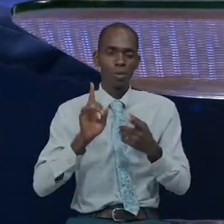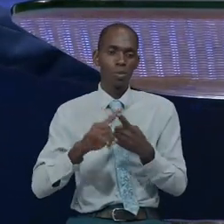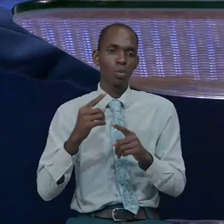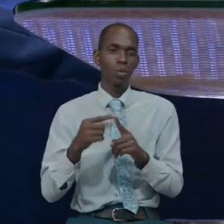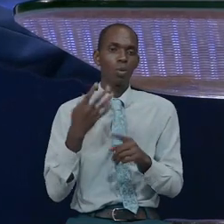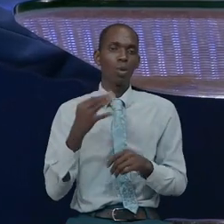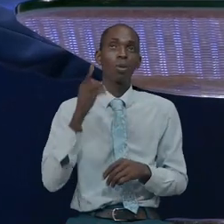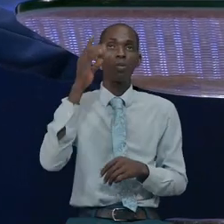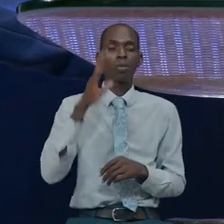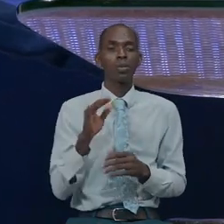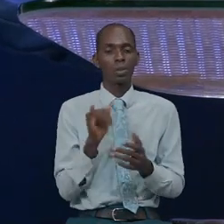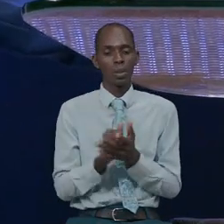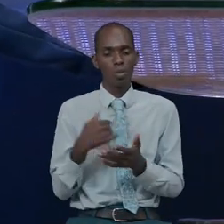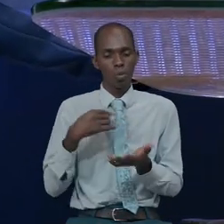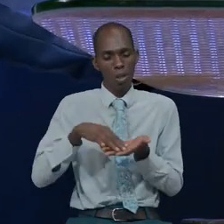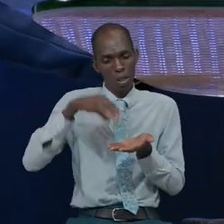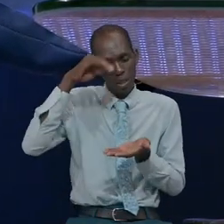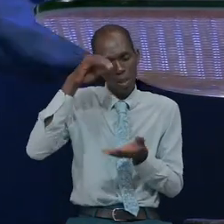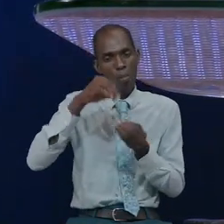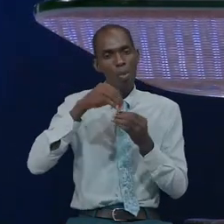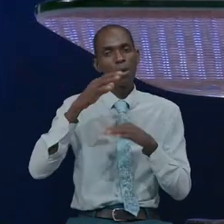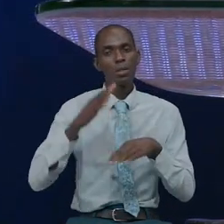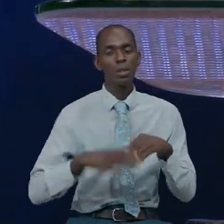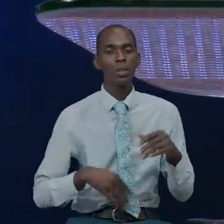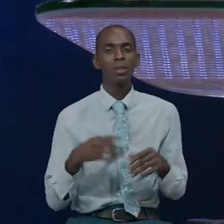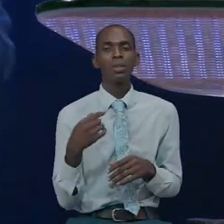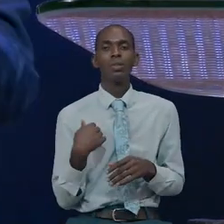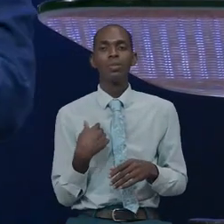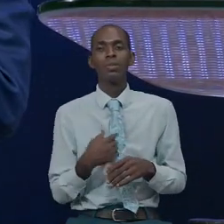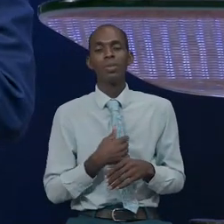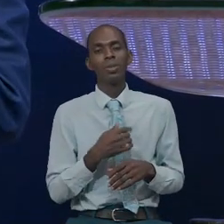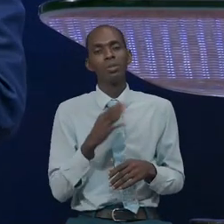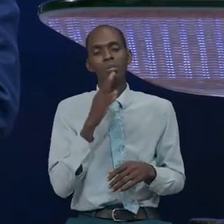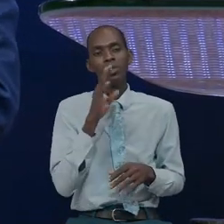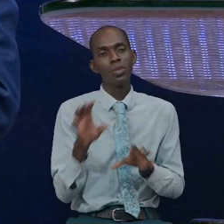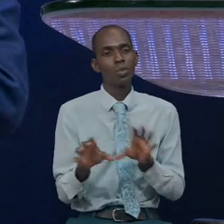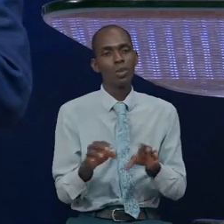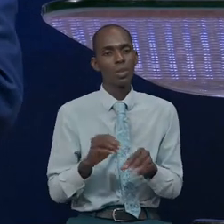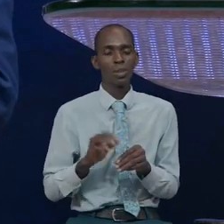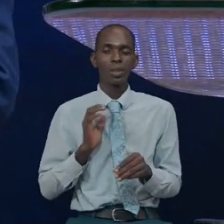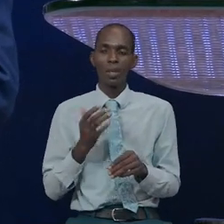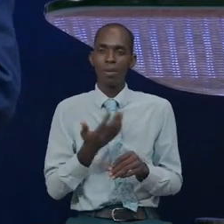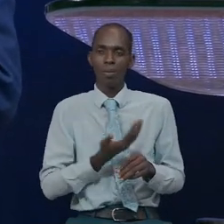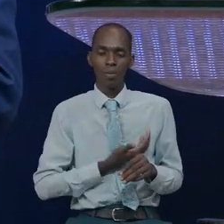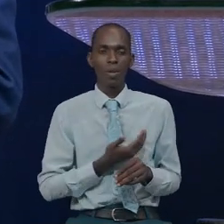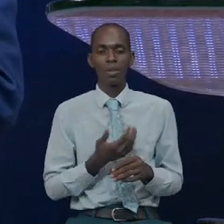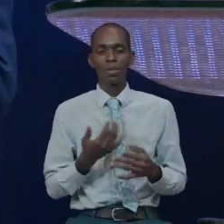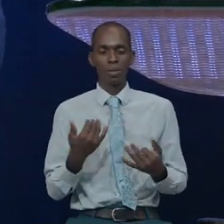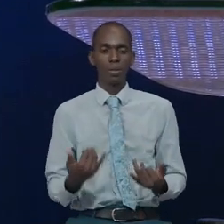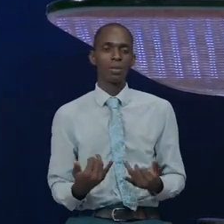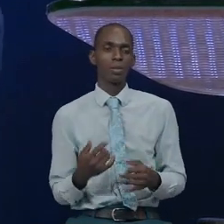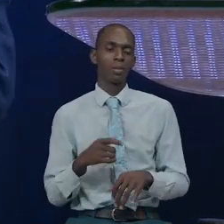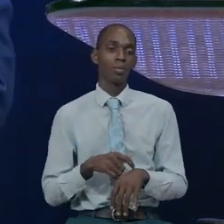God that we're studying more than we did, you know, in our earlier days. Can I remind you,